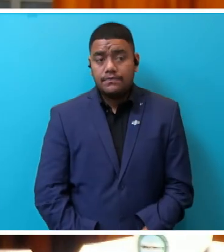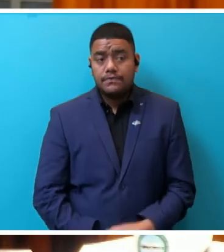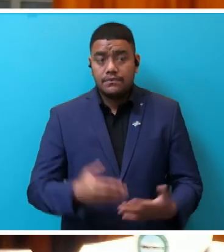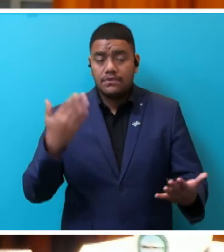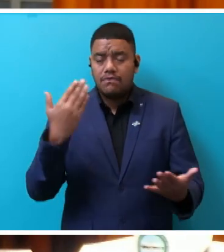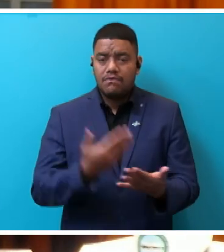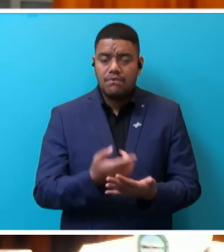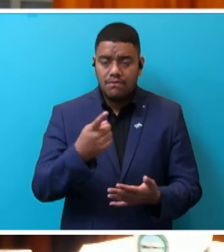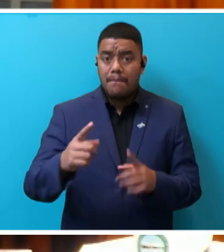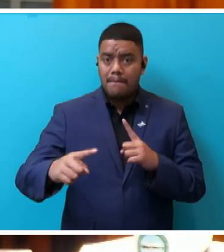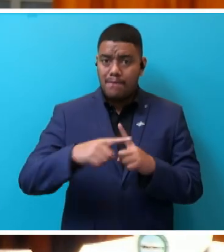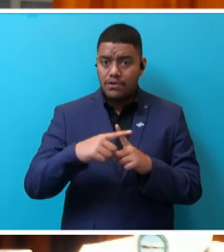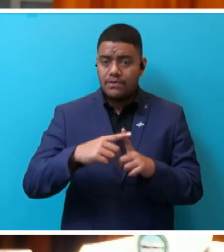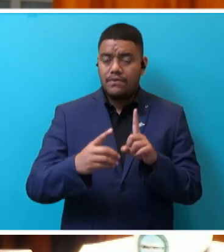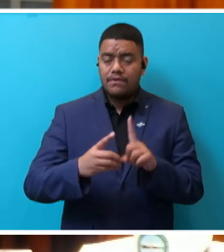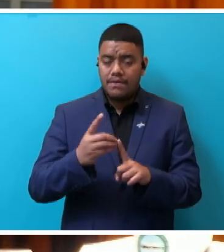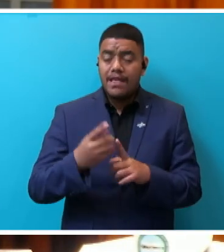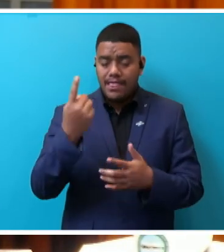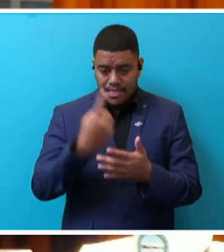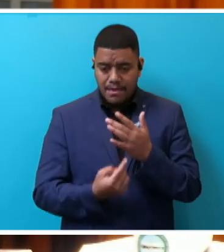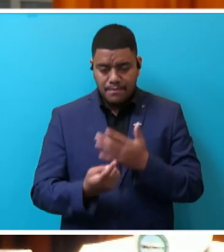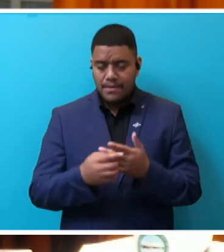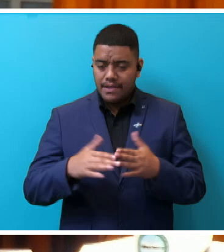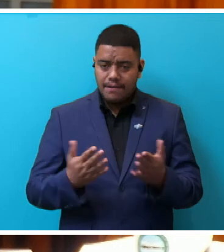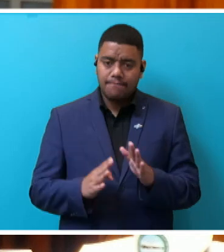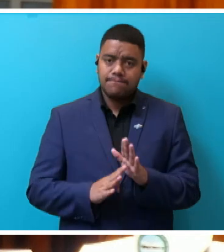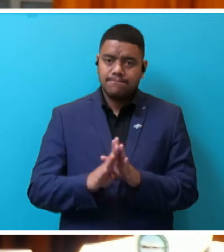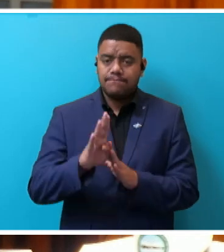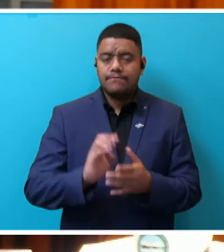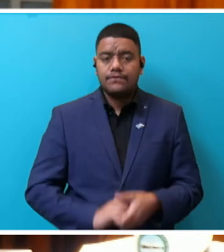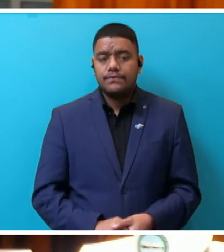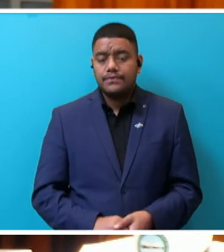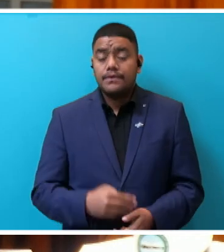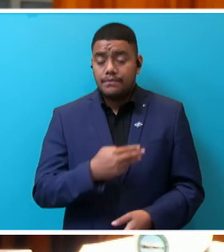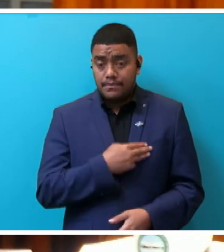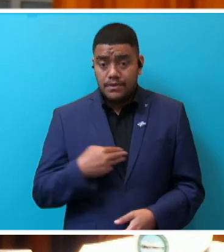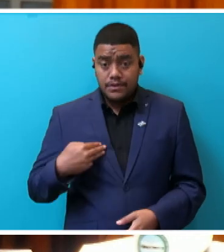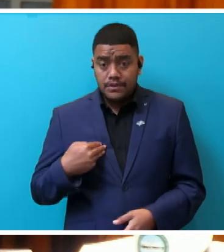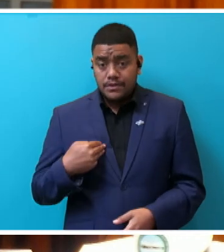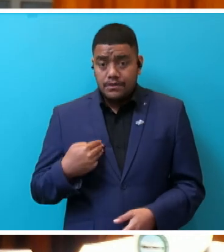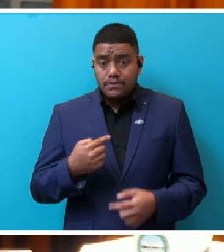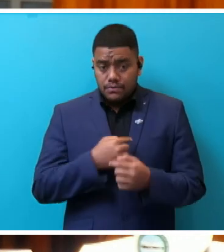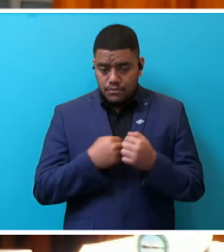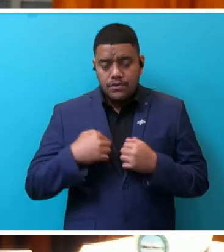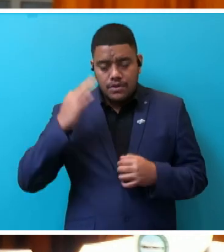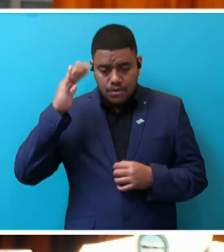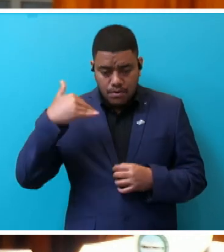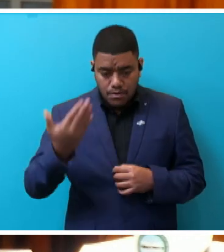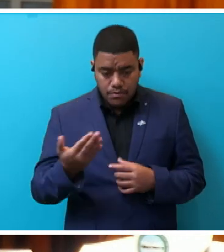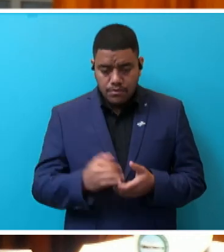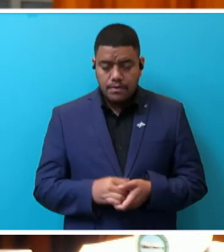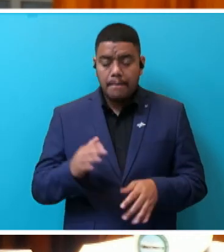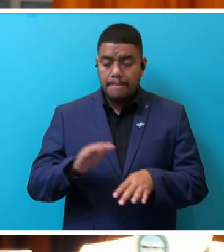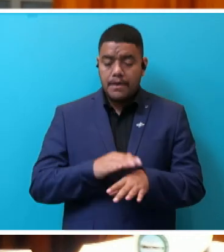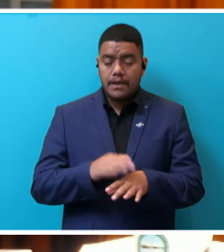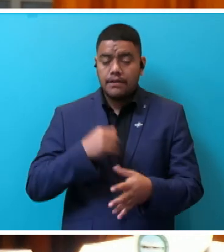significant and positive development that has happened very recently. The Ministry, as we've always made